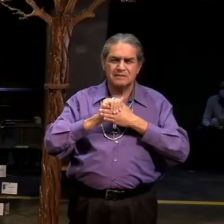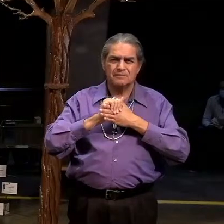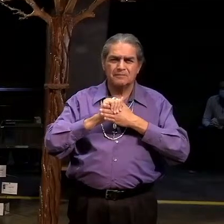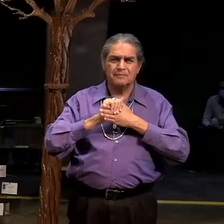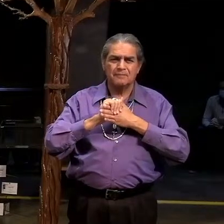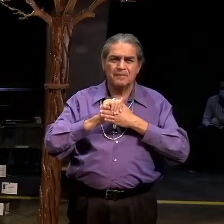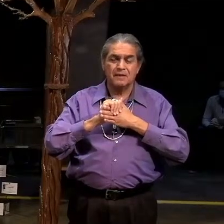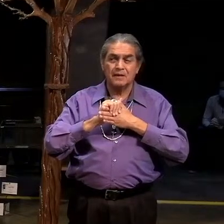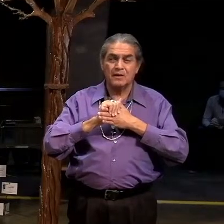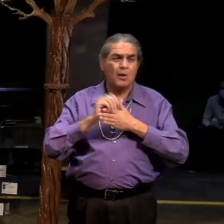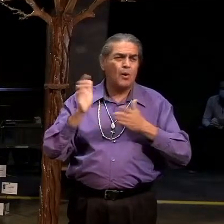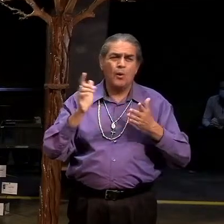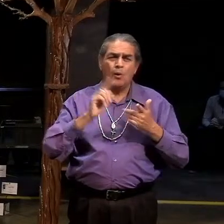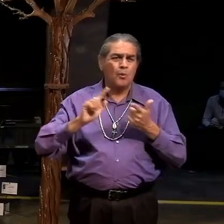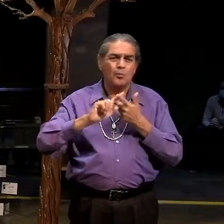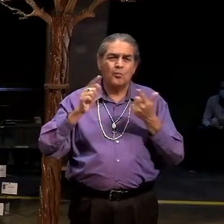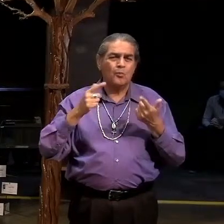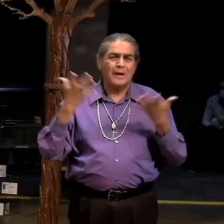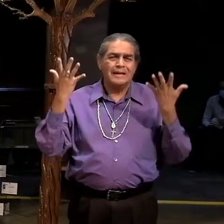When will it end?